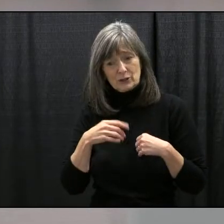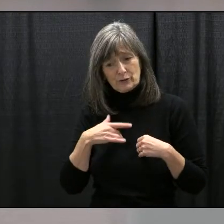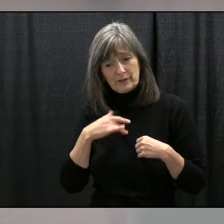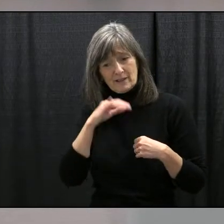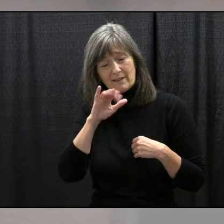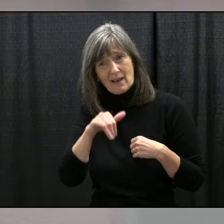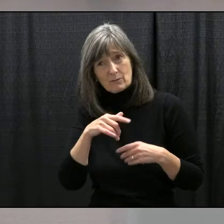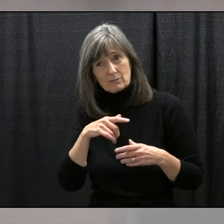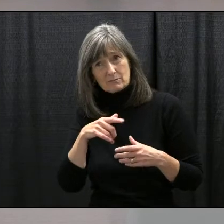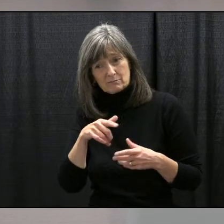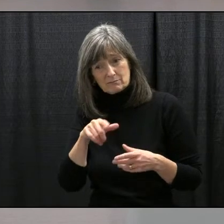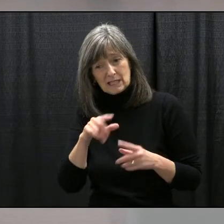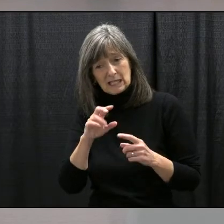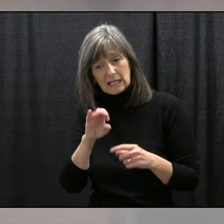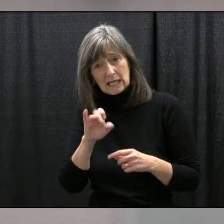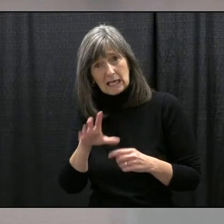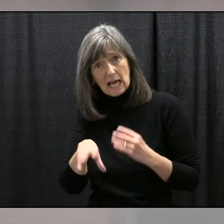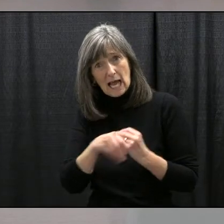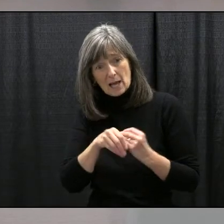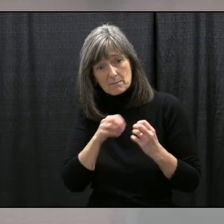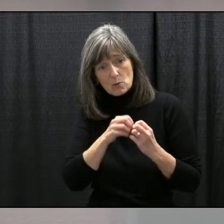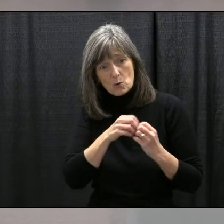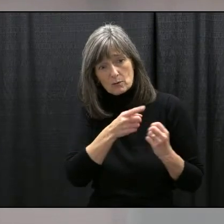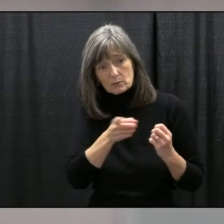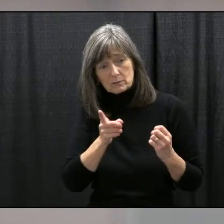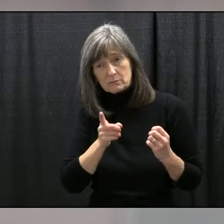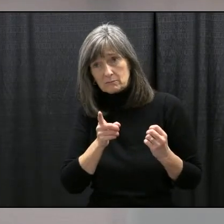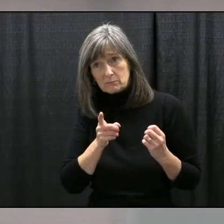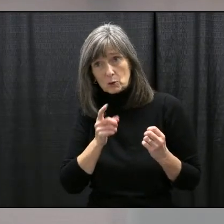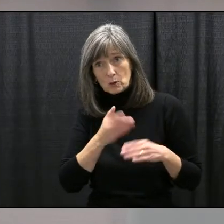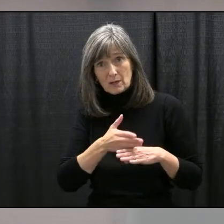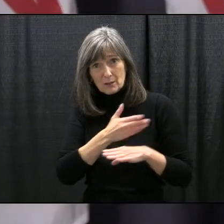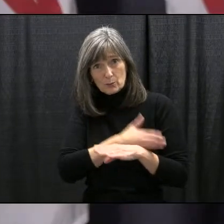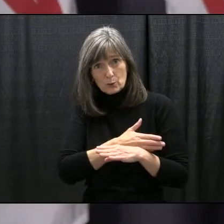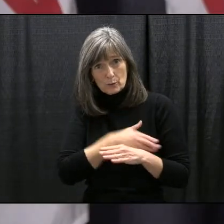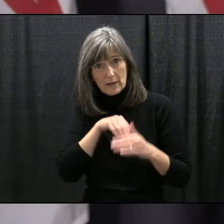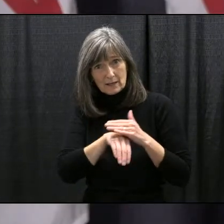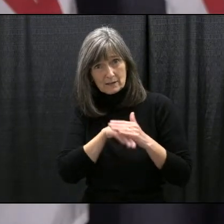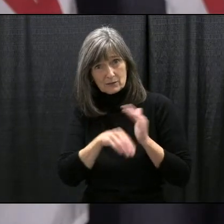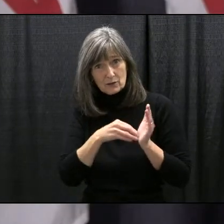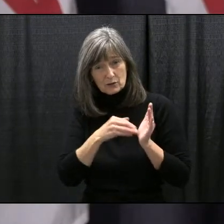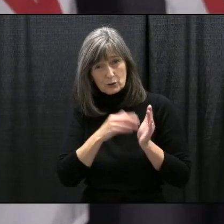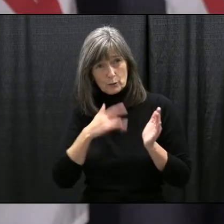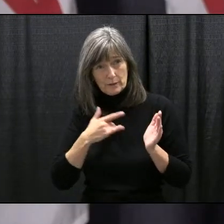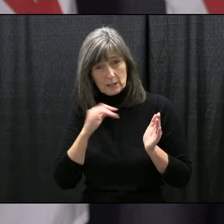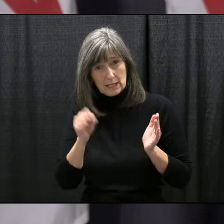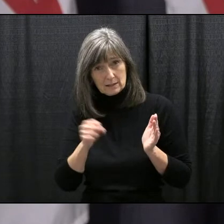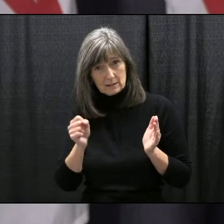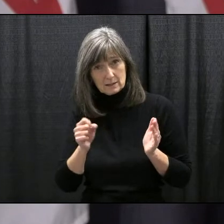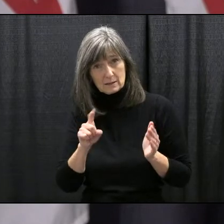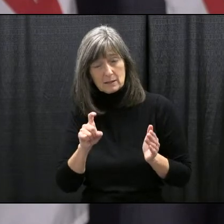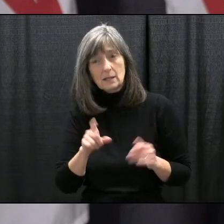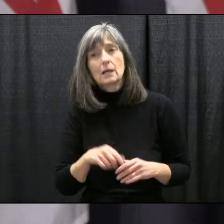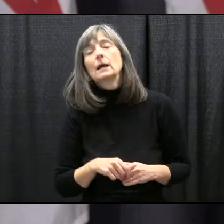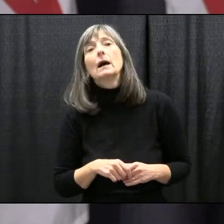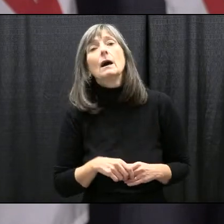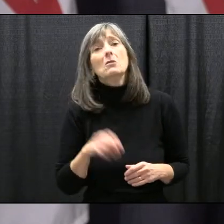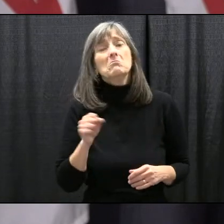in the ability of people to see a doctor? I think so, because